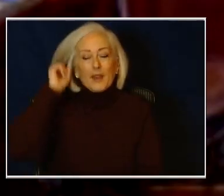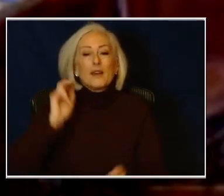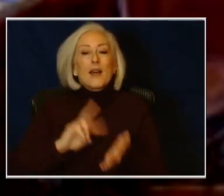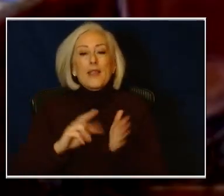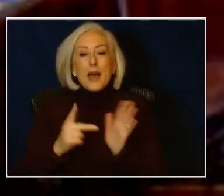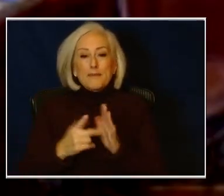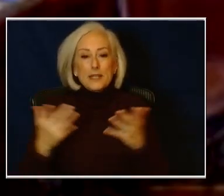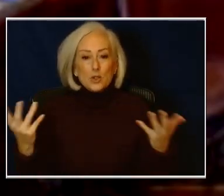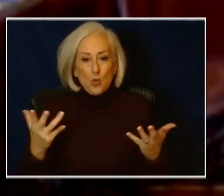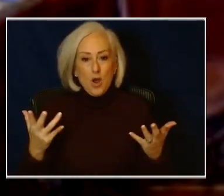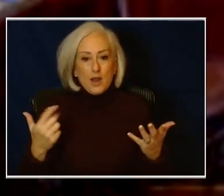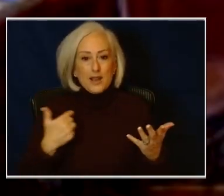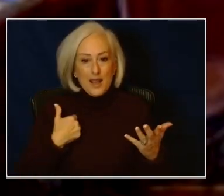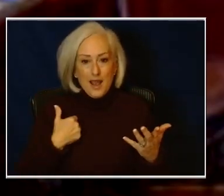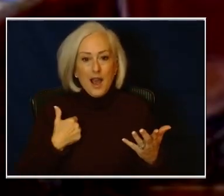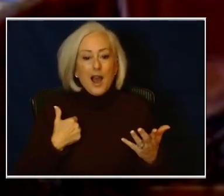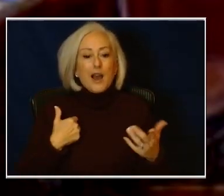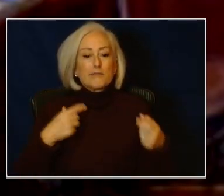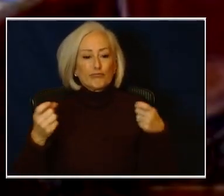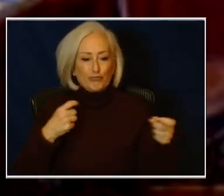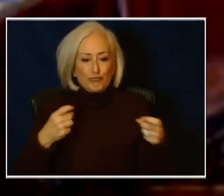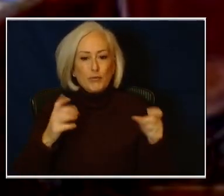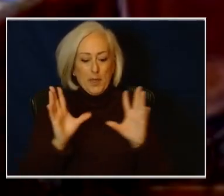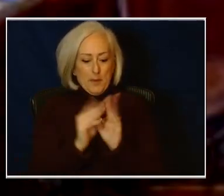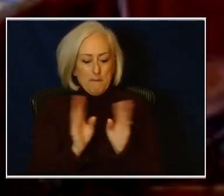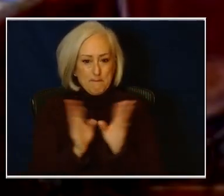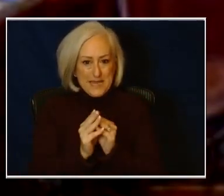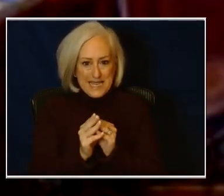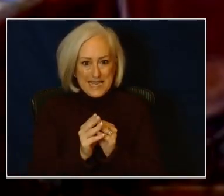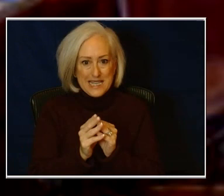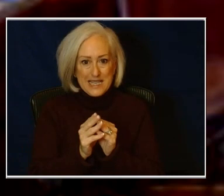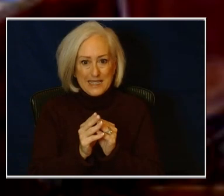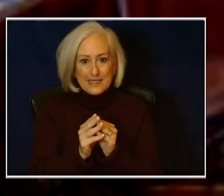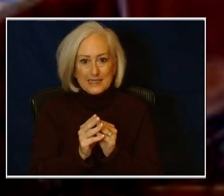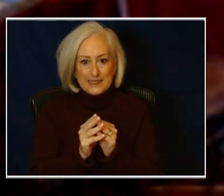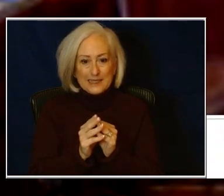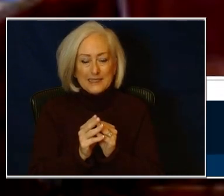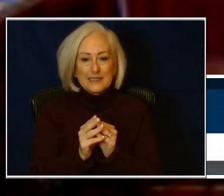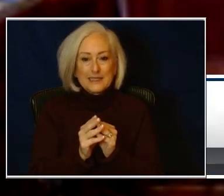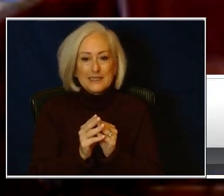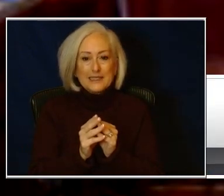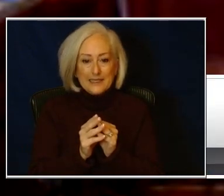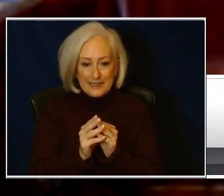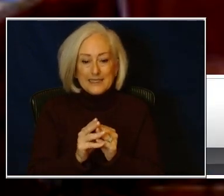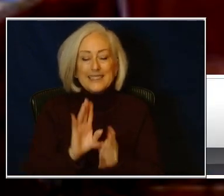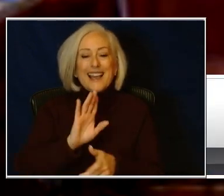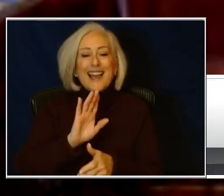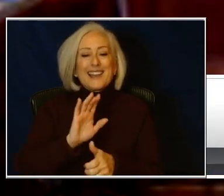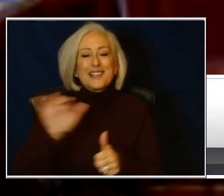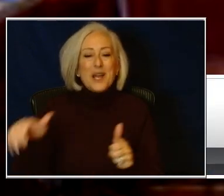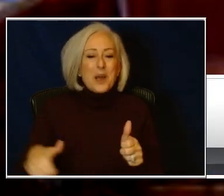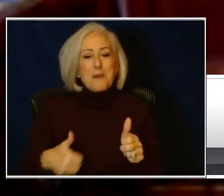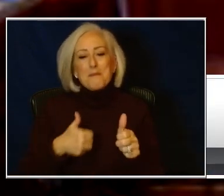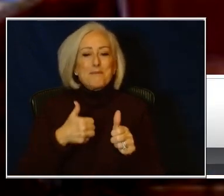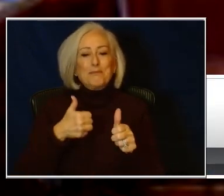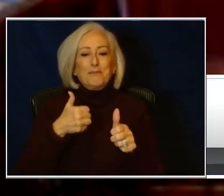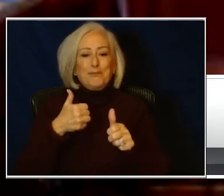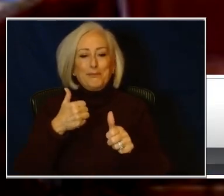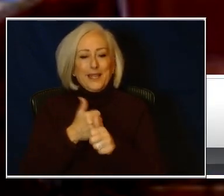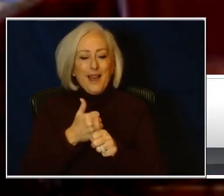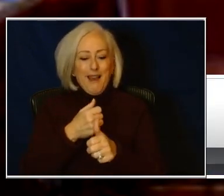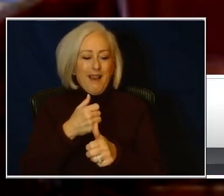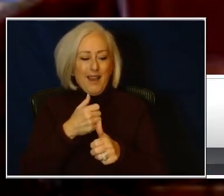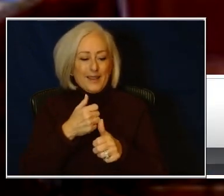I chair the meetings and help in the background, in the, behind the scenes effort to lead